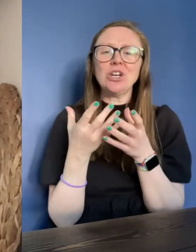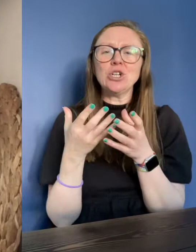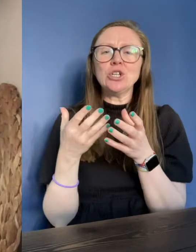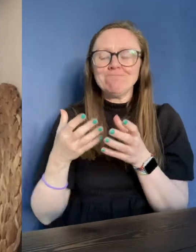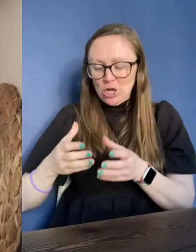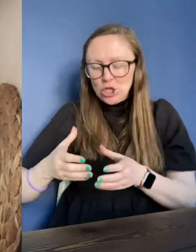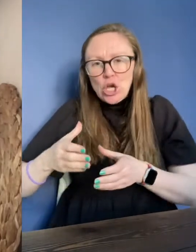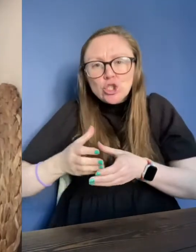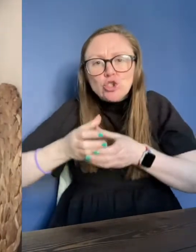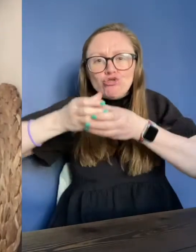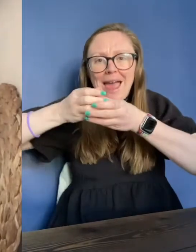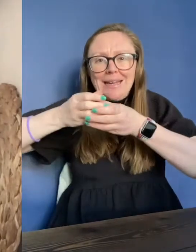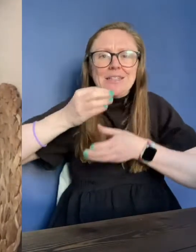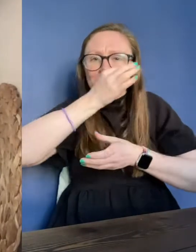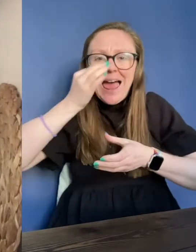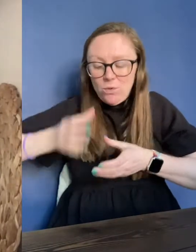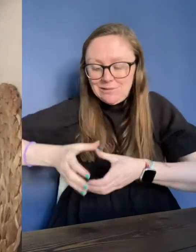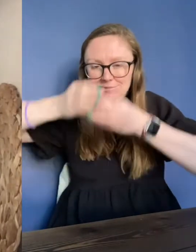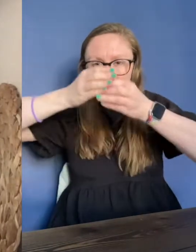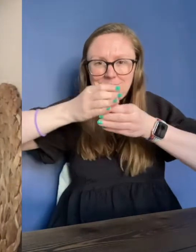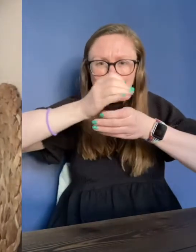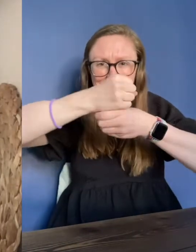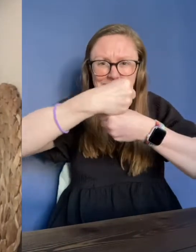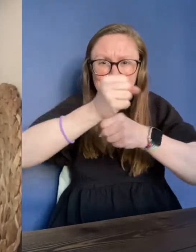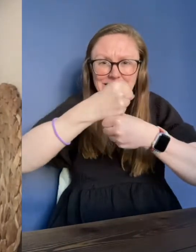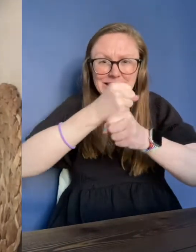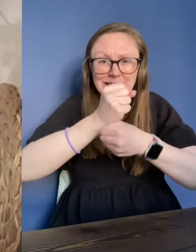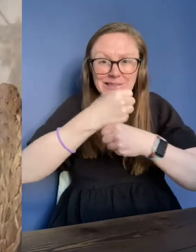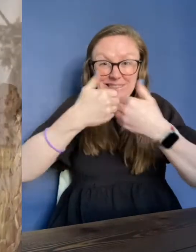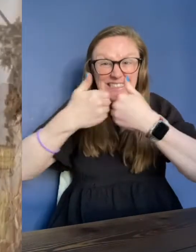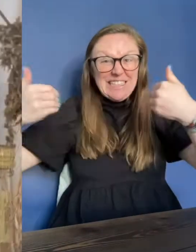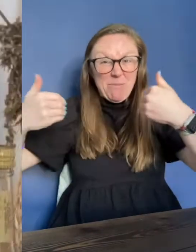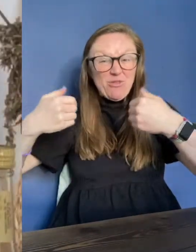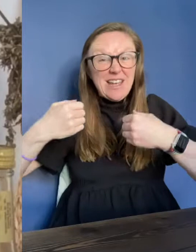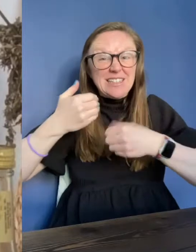out the flowers from the gin.